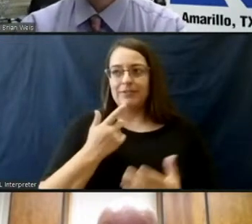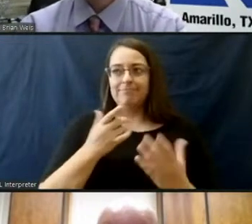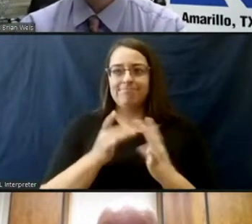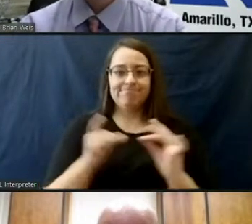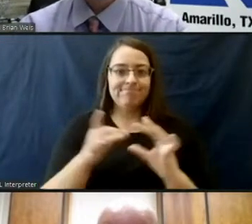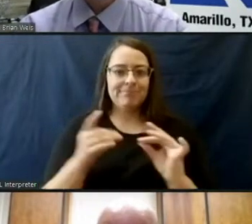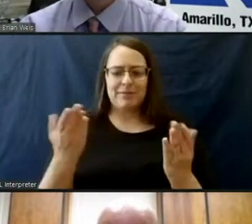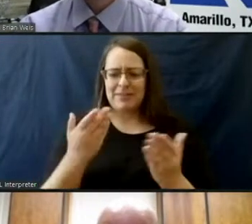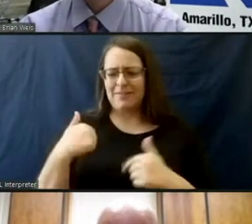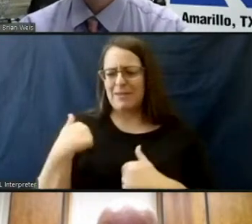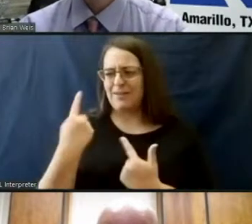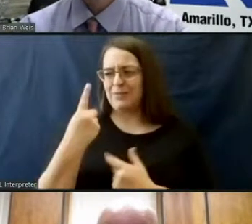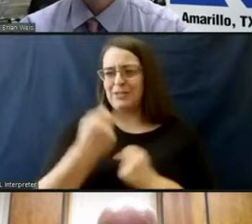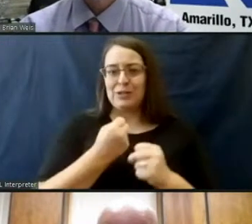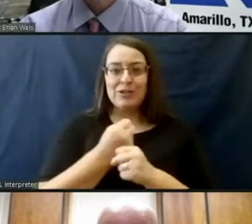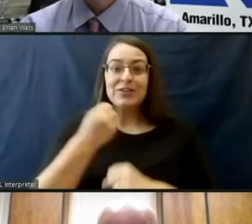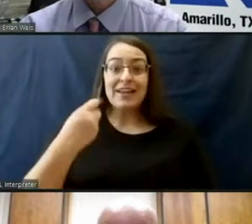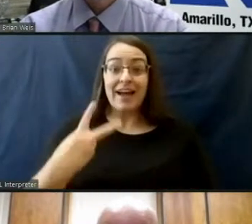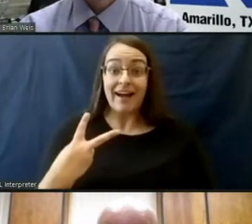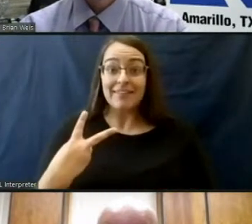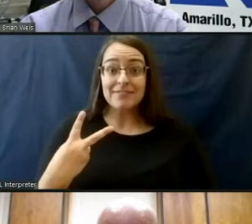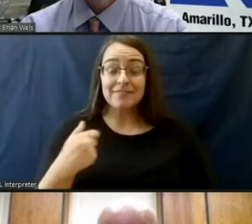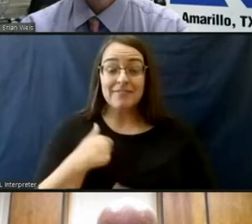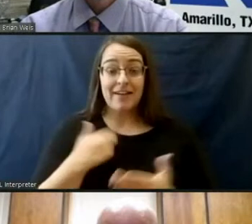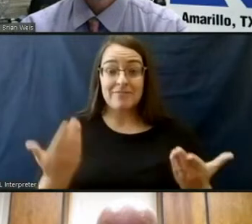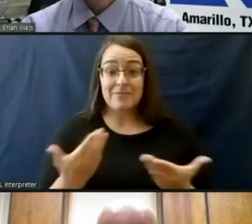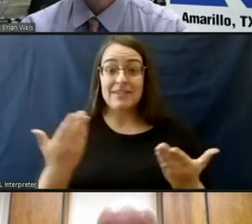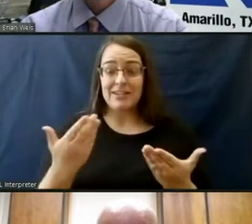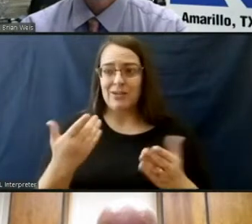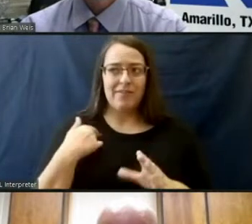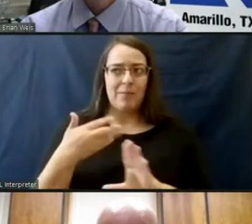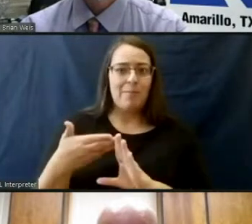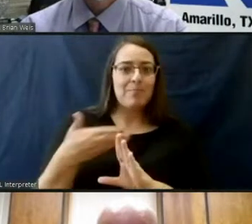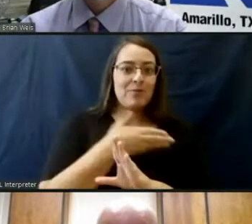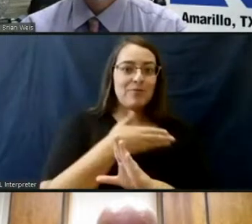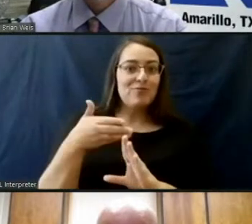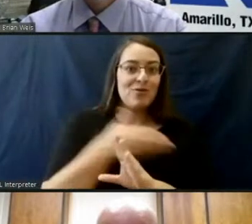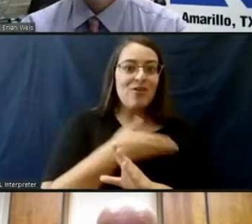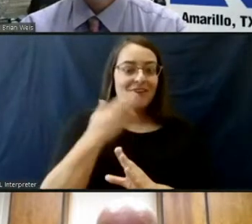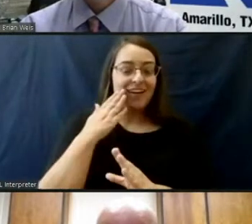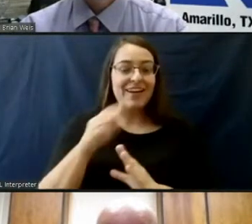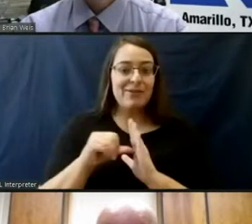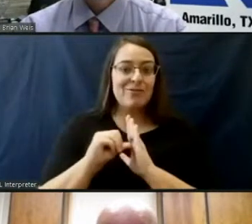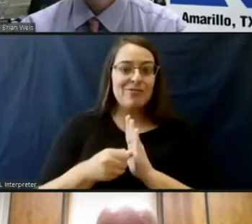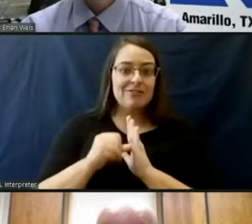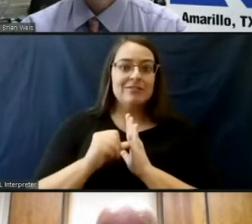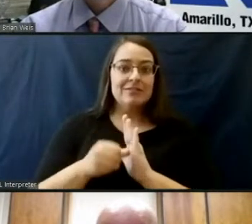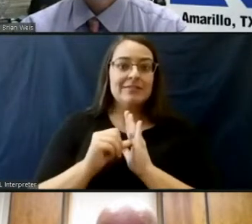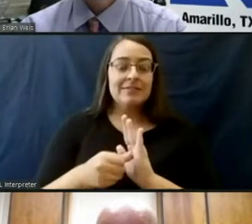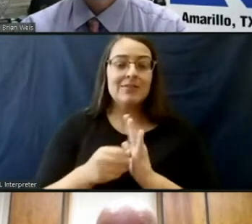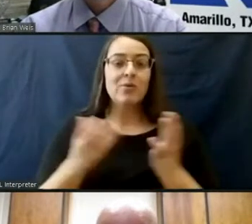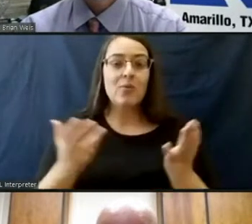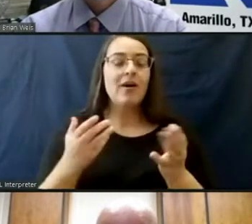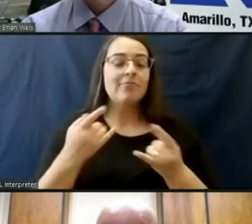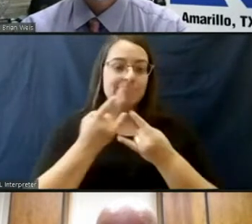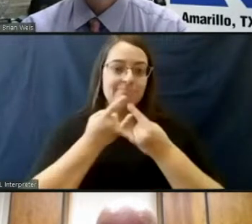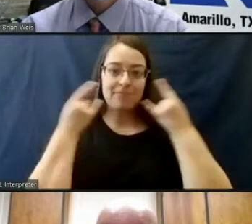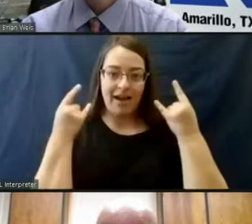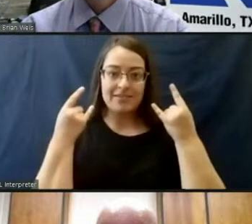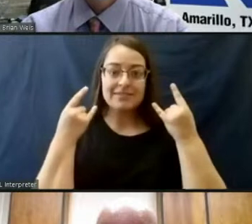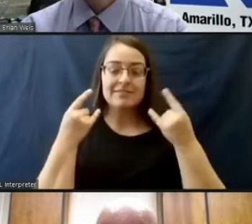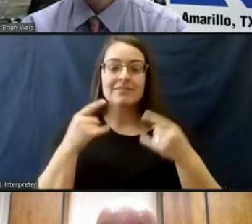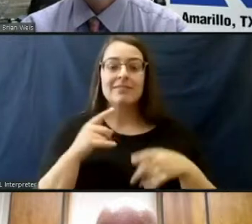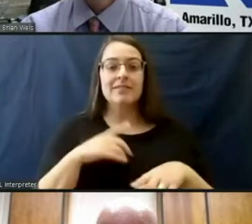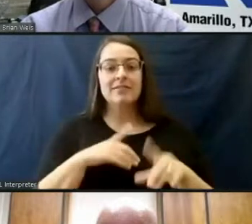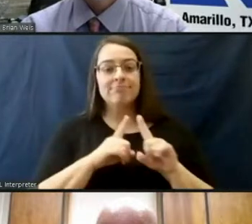for that 1.5 years, and even prior to that, I know it was being said before I arrived here, wear your mask, practice social